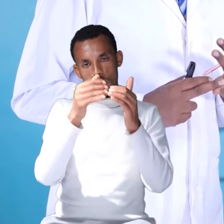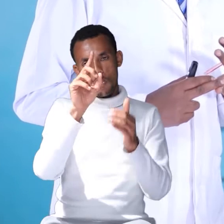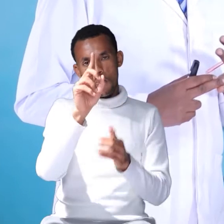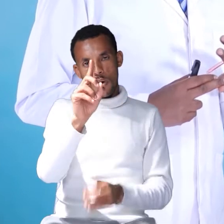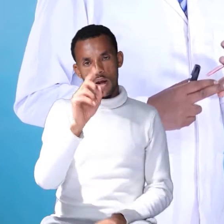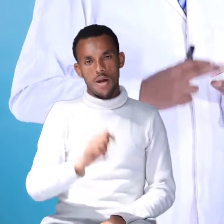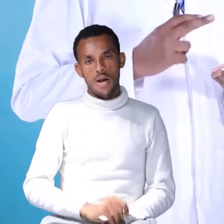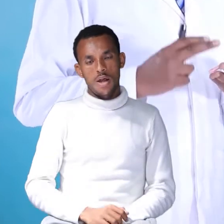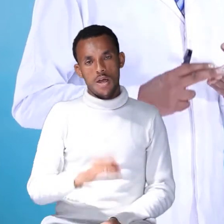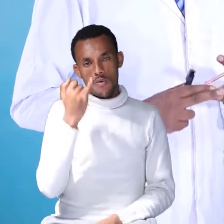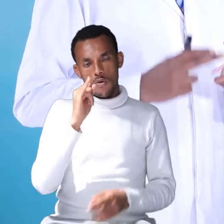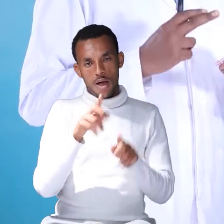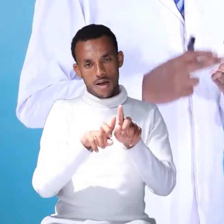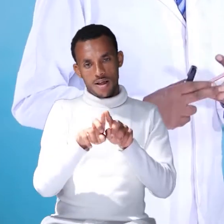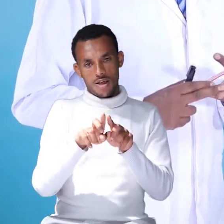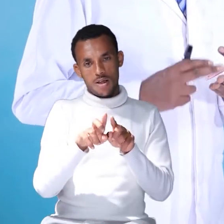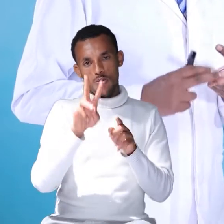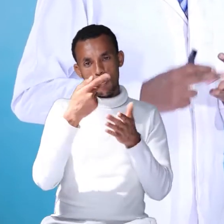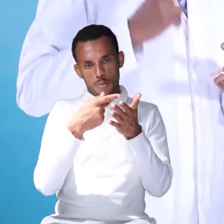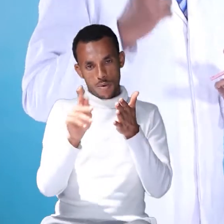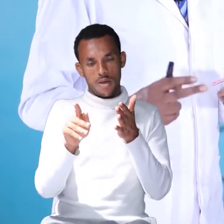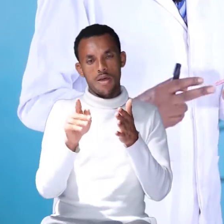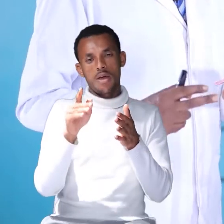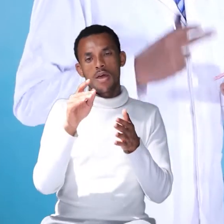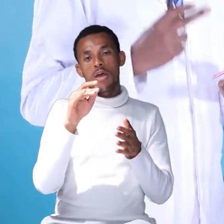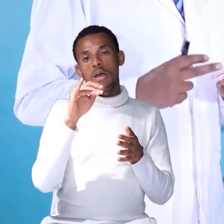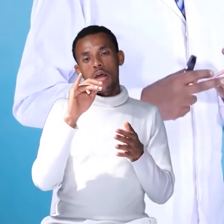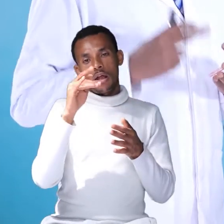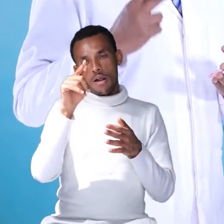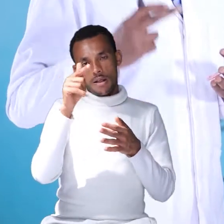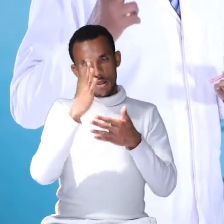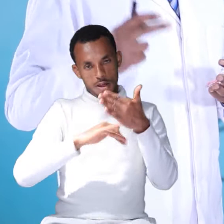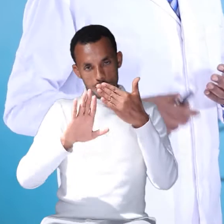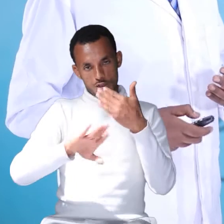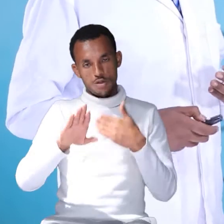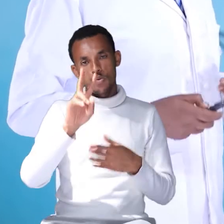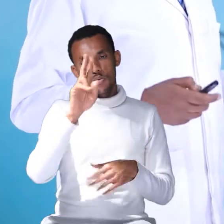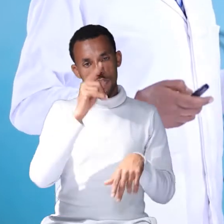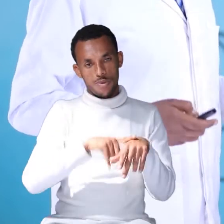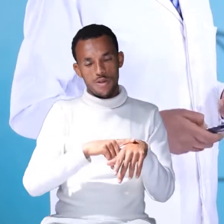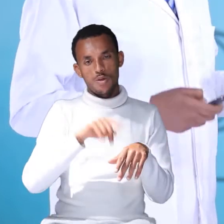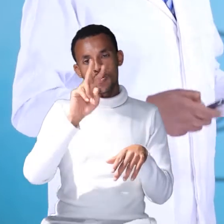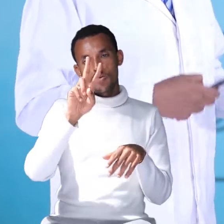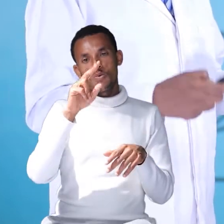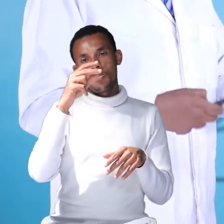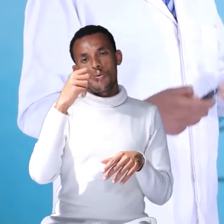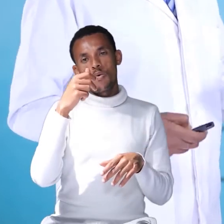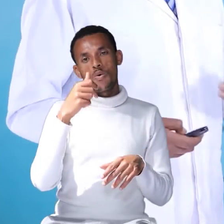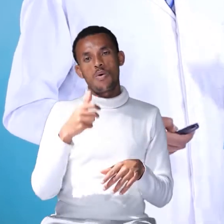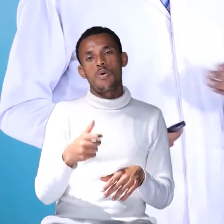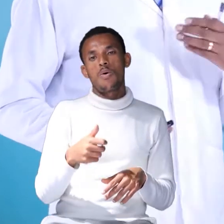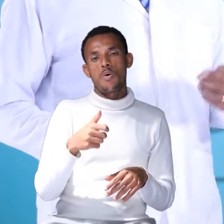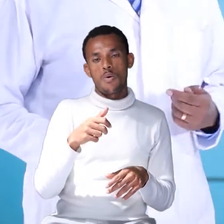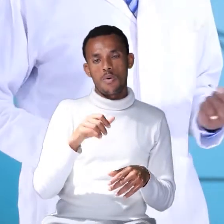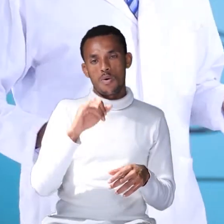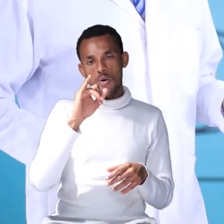1. If you have agreed to pay interest twice in a year, that means N is equal to 2 every semi-annually,